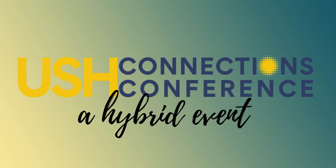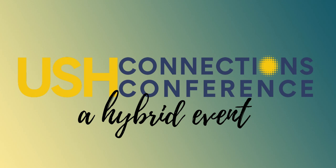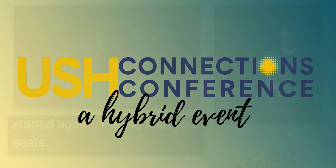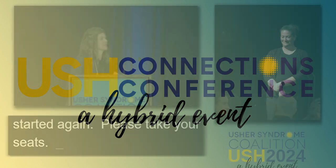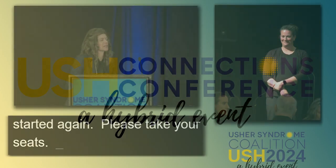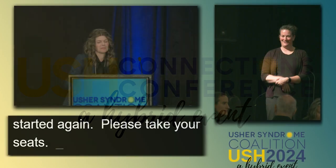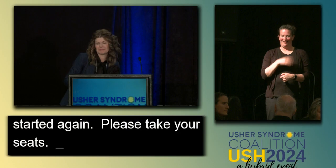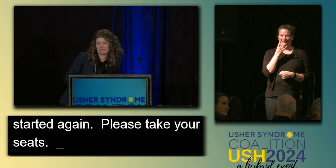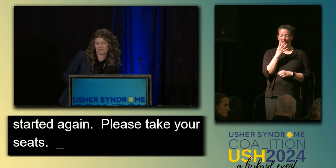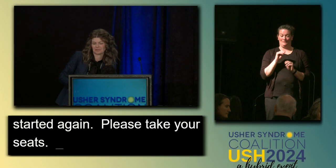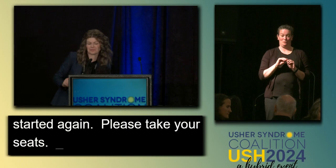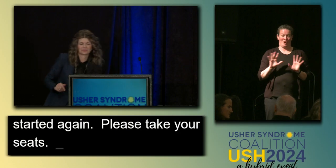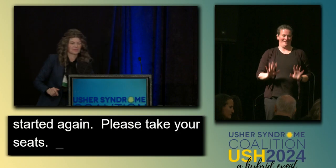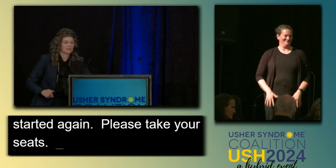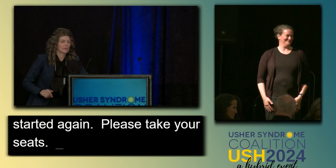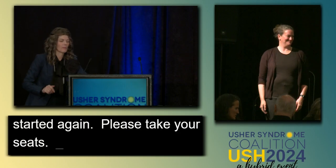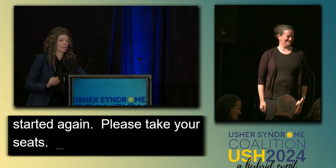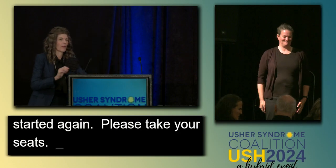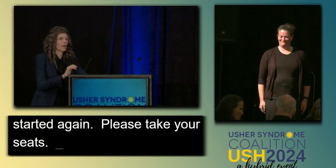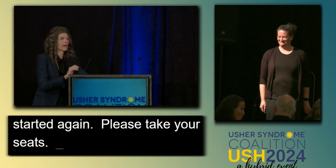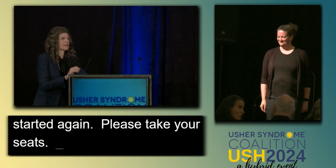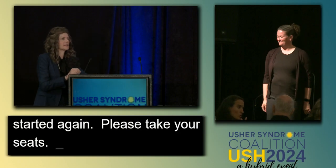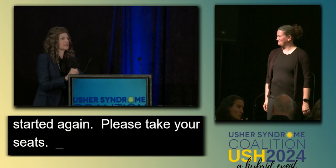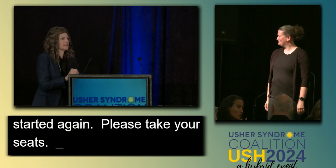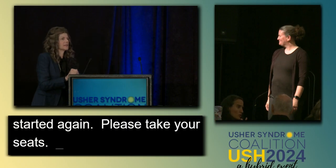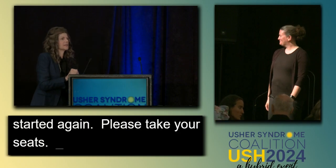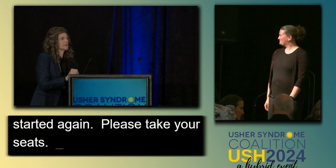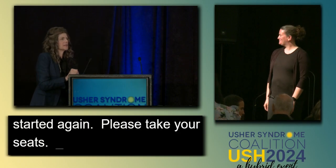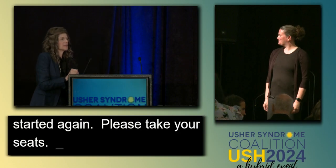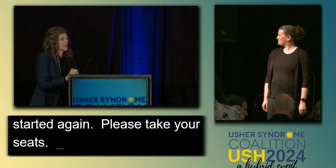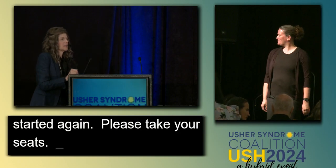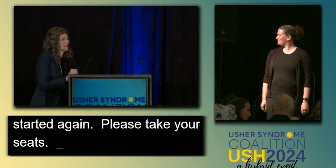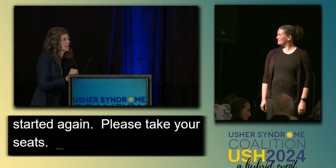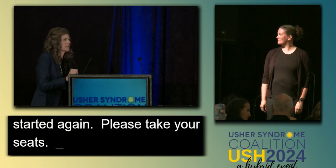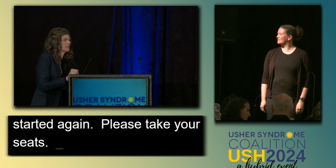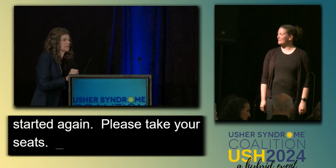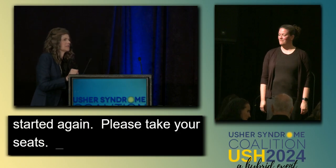You're ready. You're good. Okay.